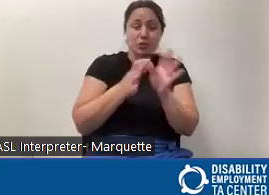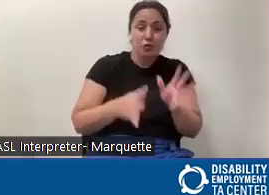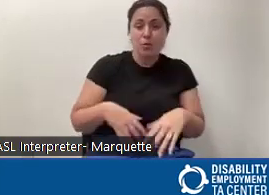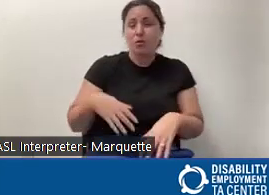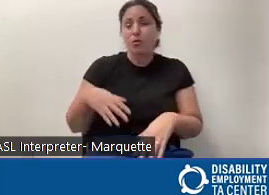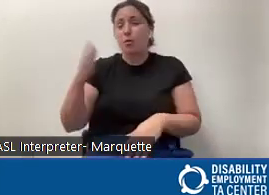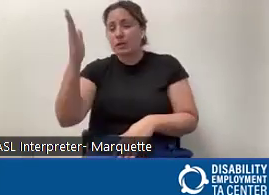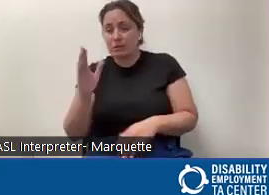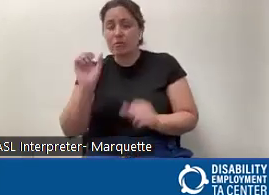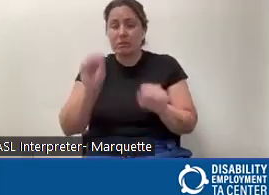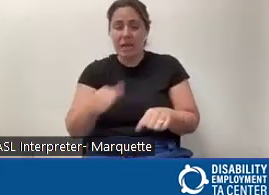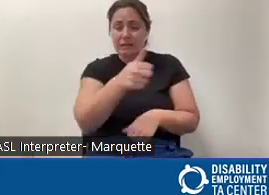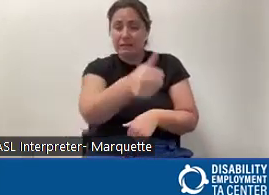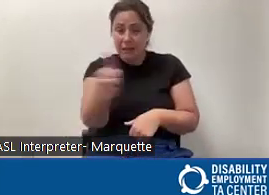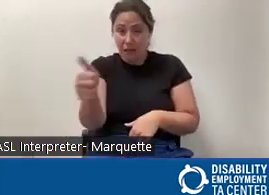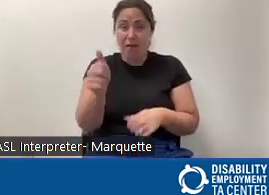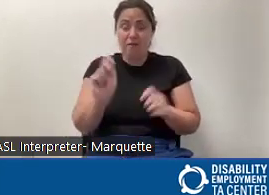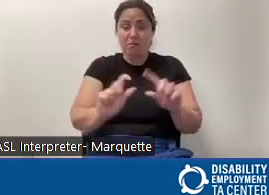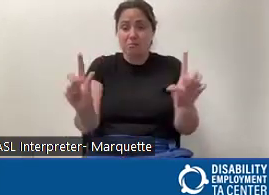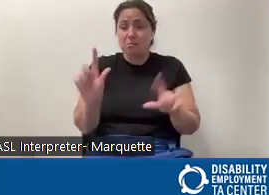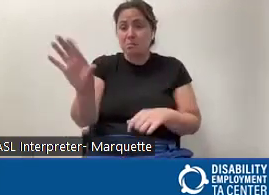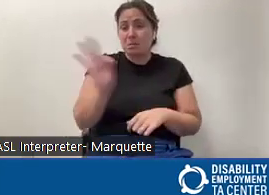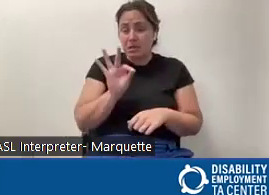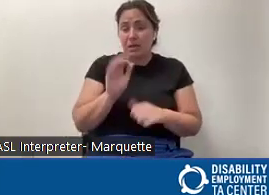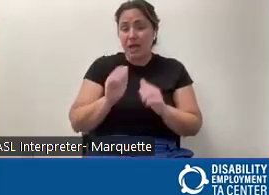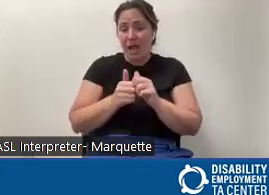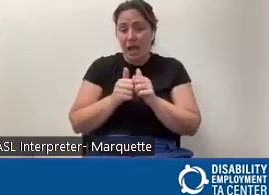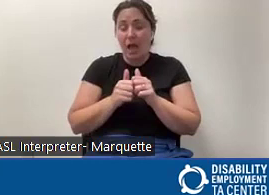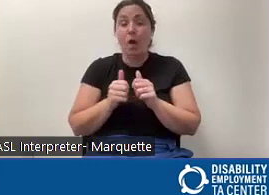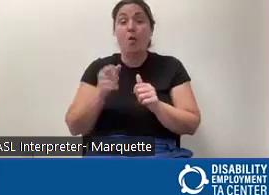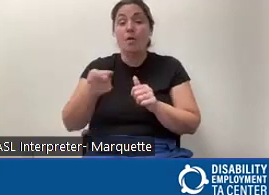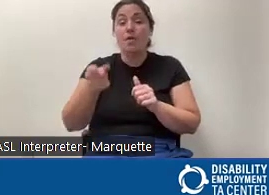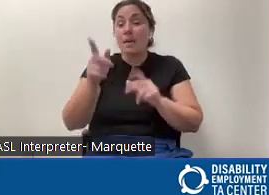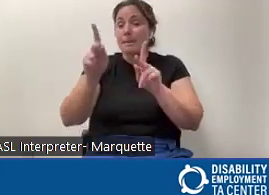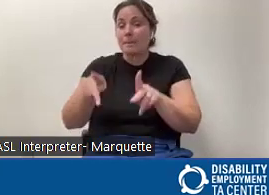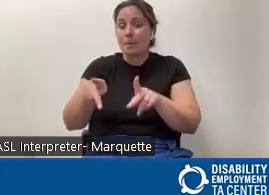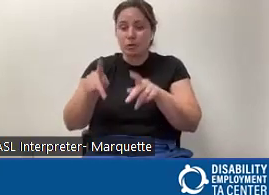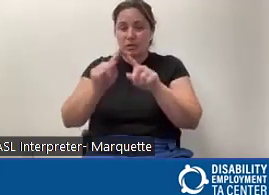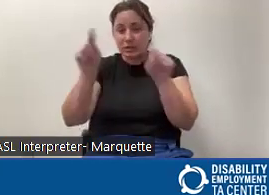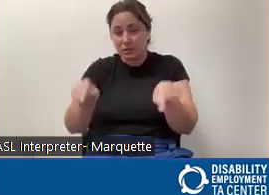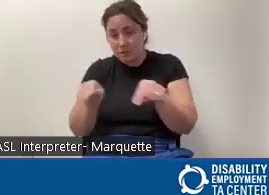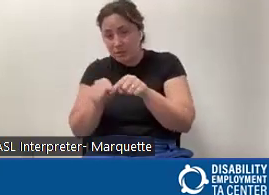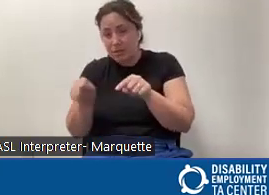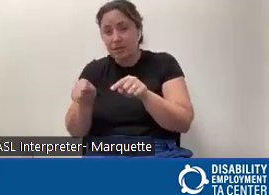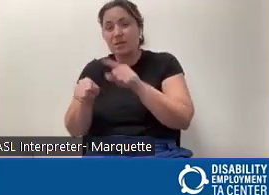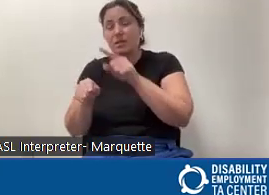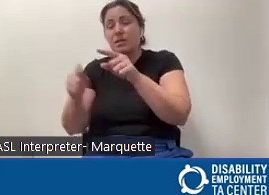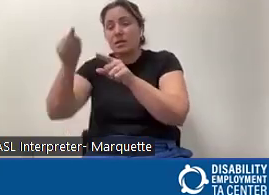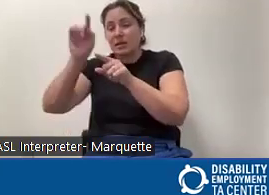can do that in your own Zoom window by clicking the speaker's name and then clicking the pin option in